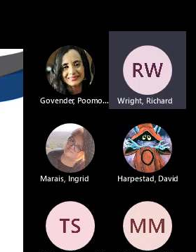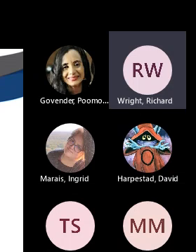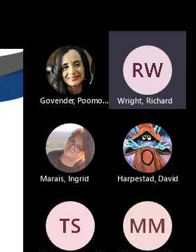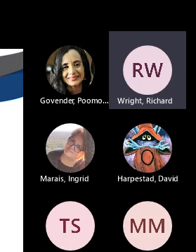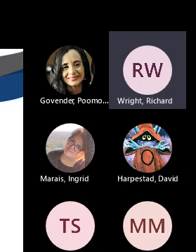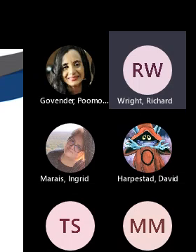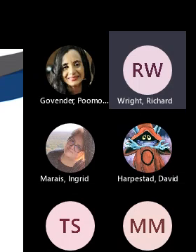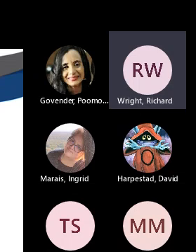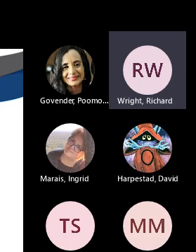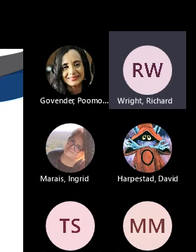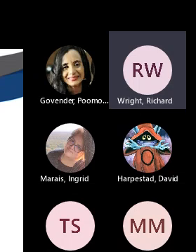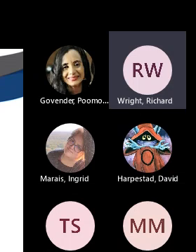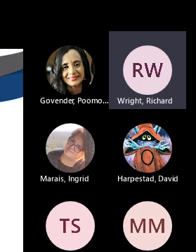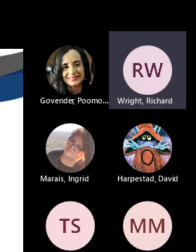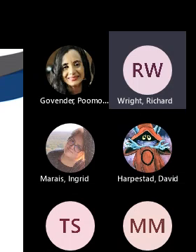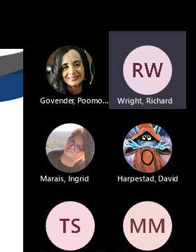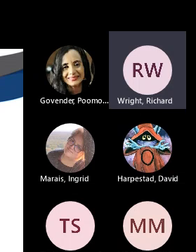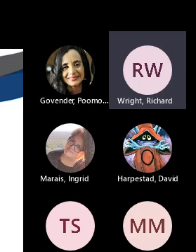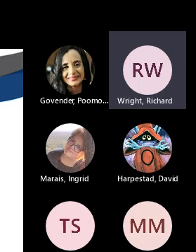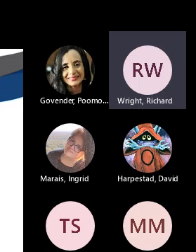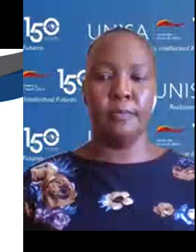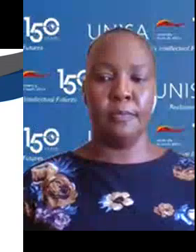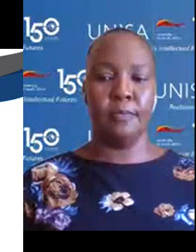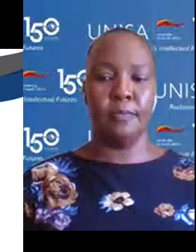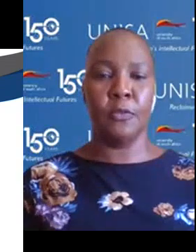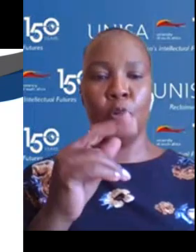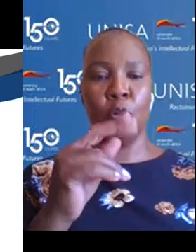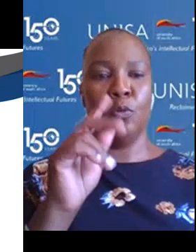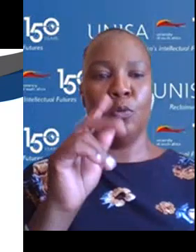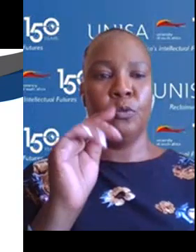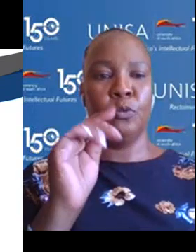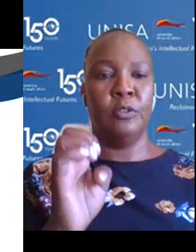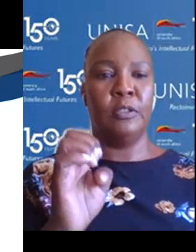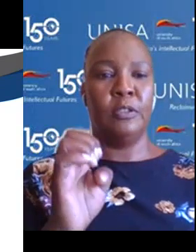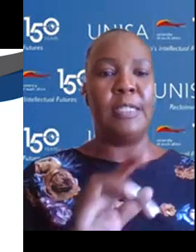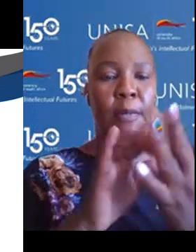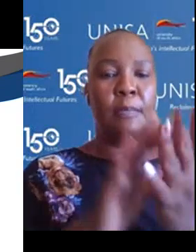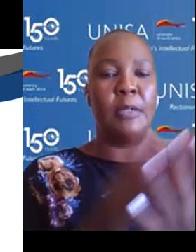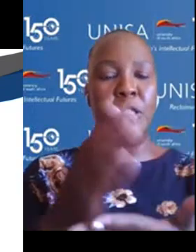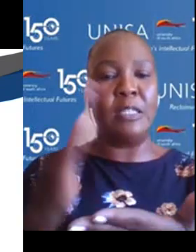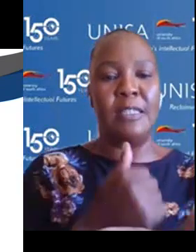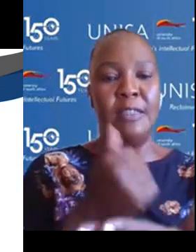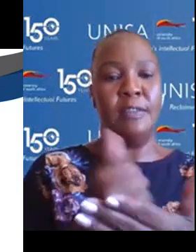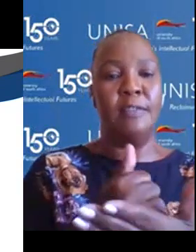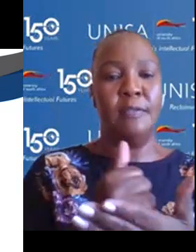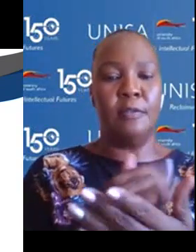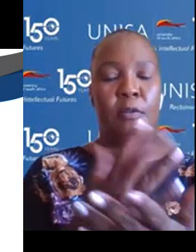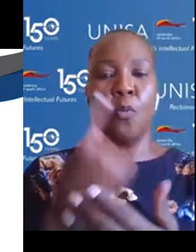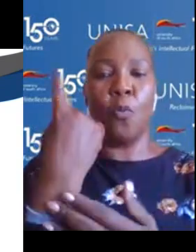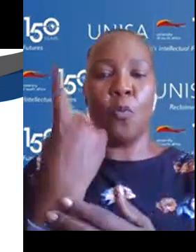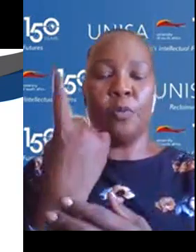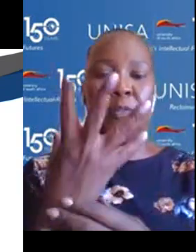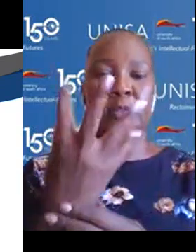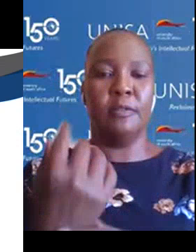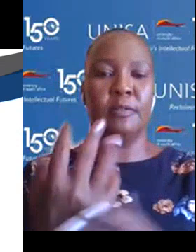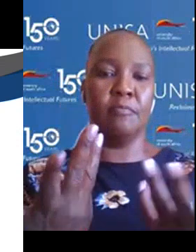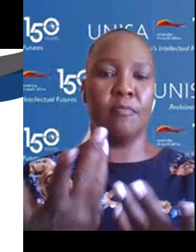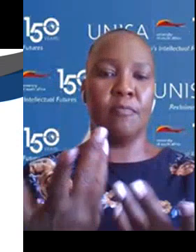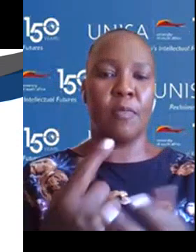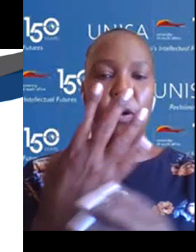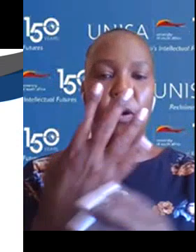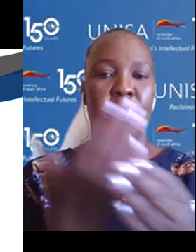can save information. So you can also collaborate on these documents, but everything is basically in one, how can I say,